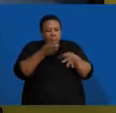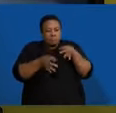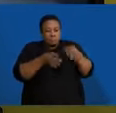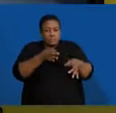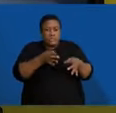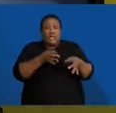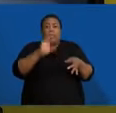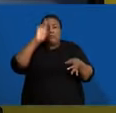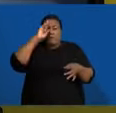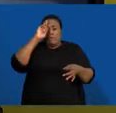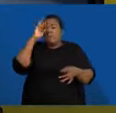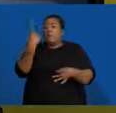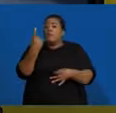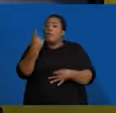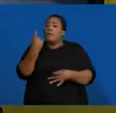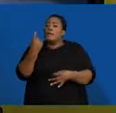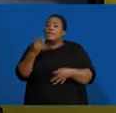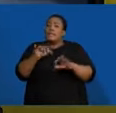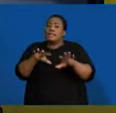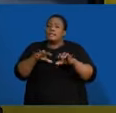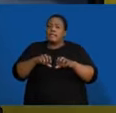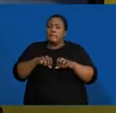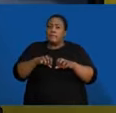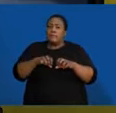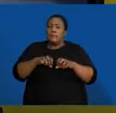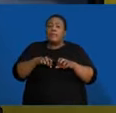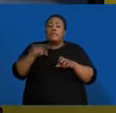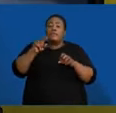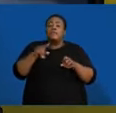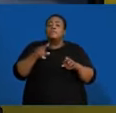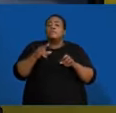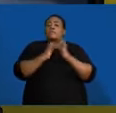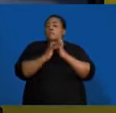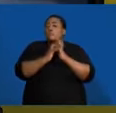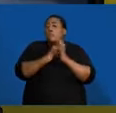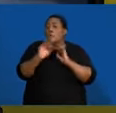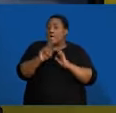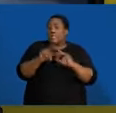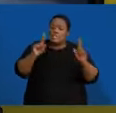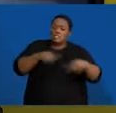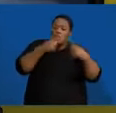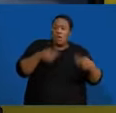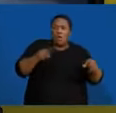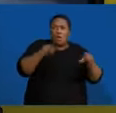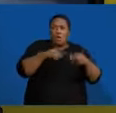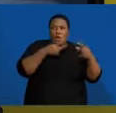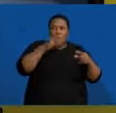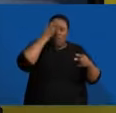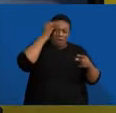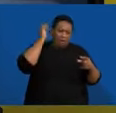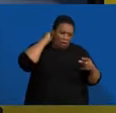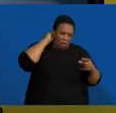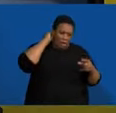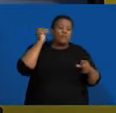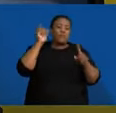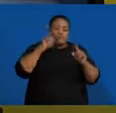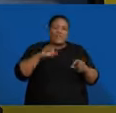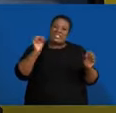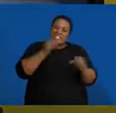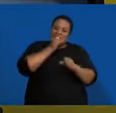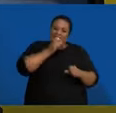one example that I can make is with a song. For you to understand a song, you always need to sing along with the song in the